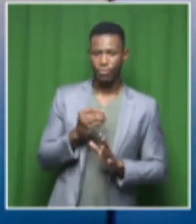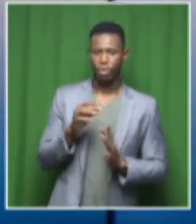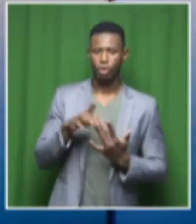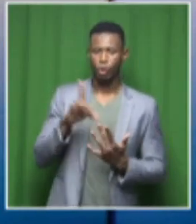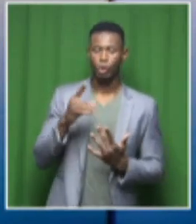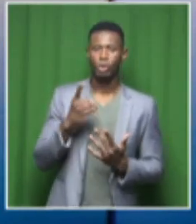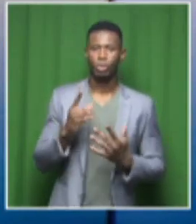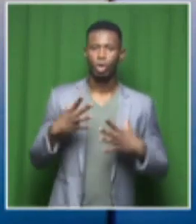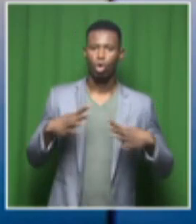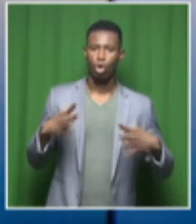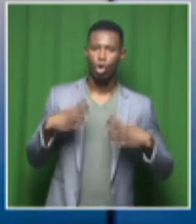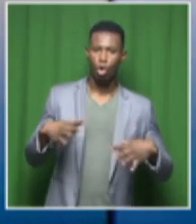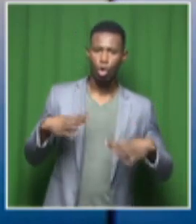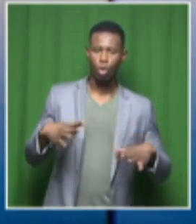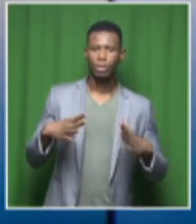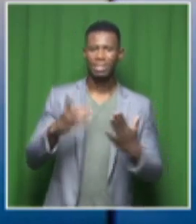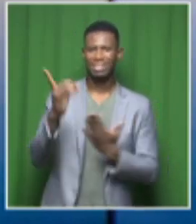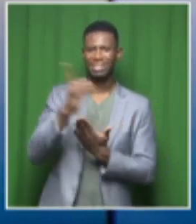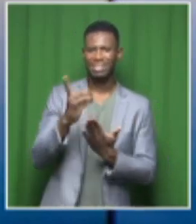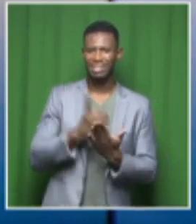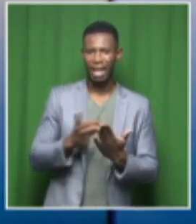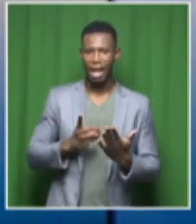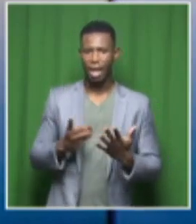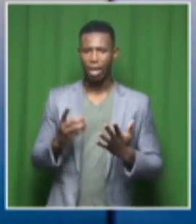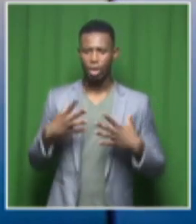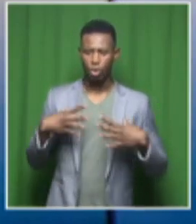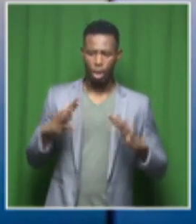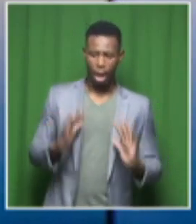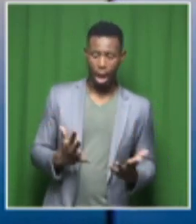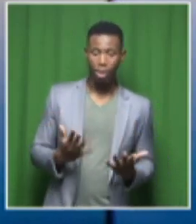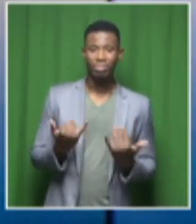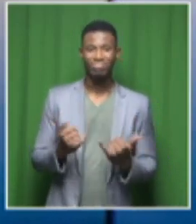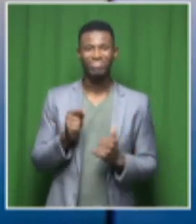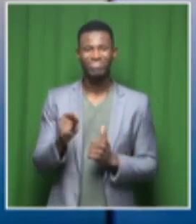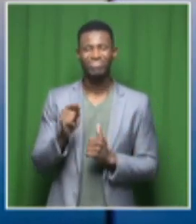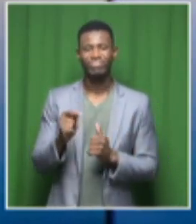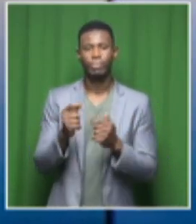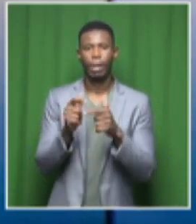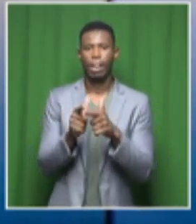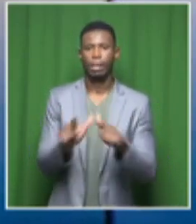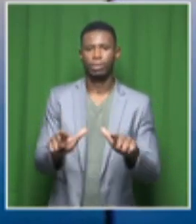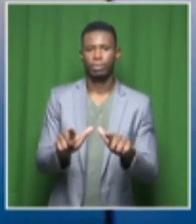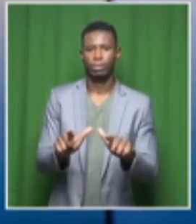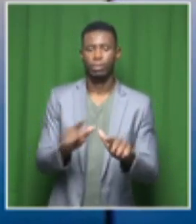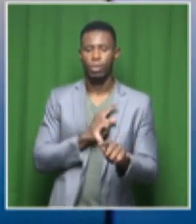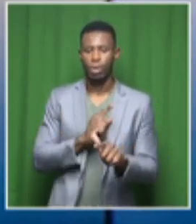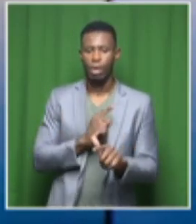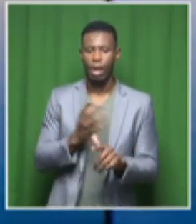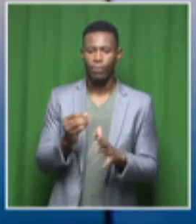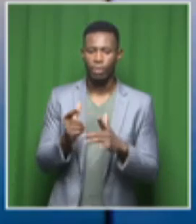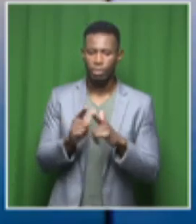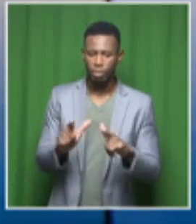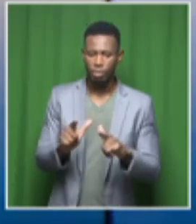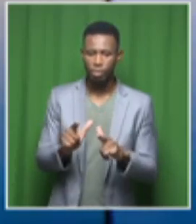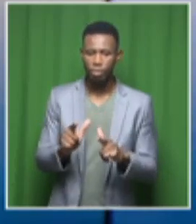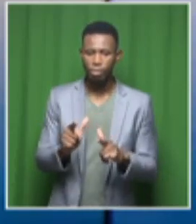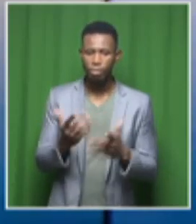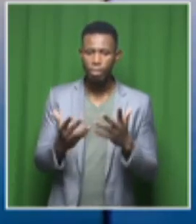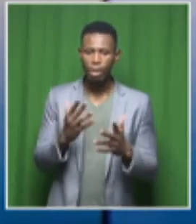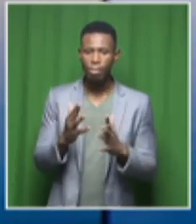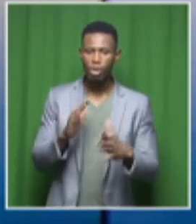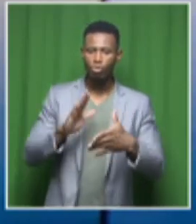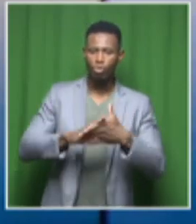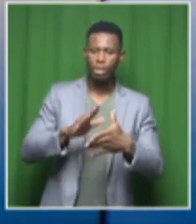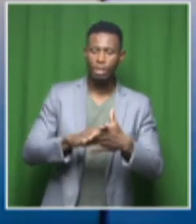and patterns. And in this narrative, there were languages. I mean, those things, those inscriptions, for example, or the motifs are not